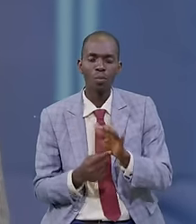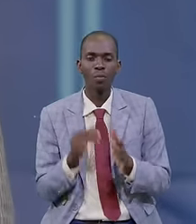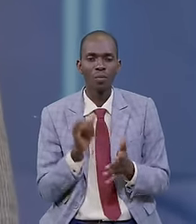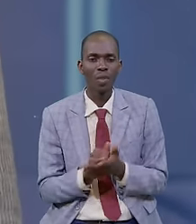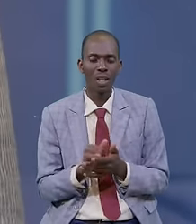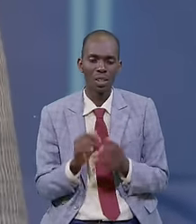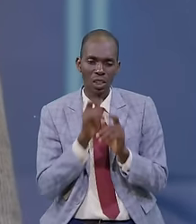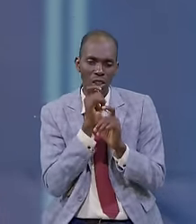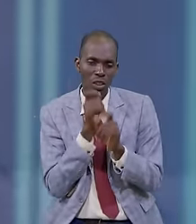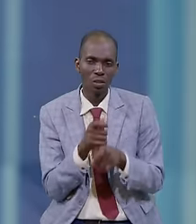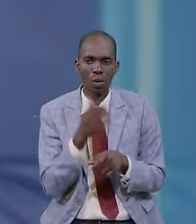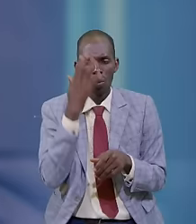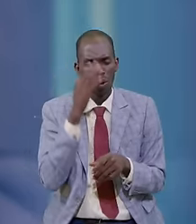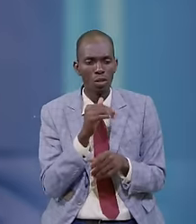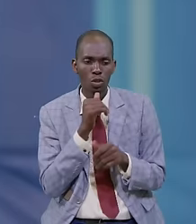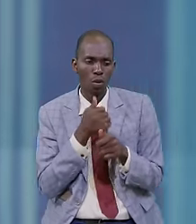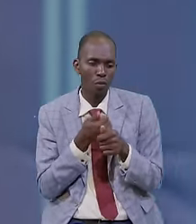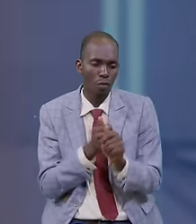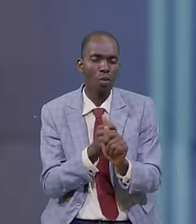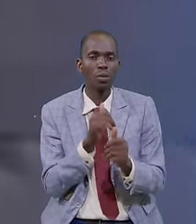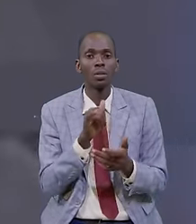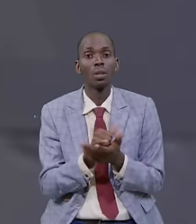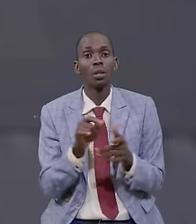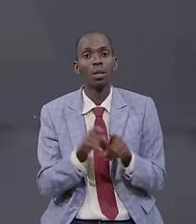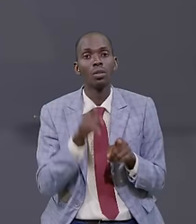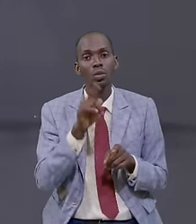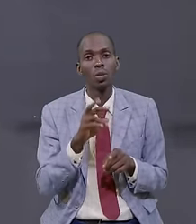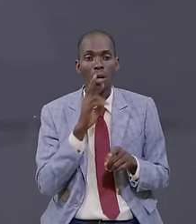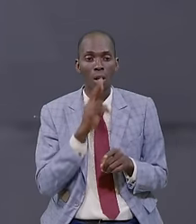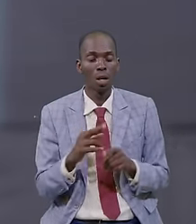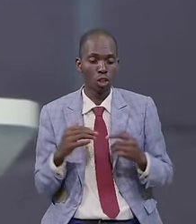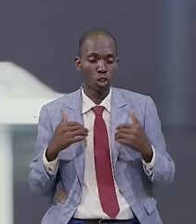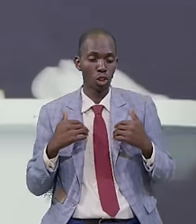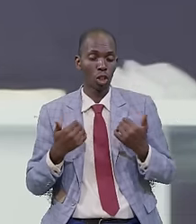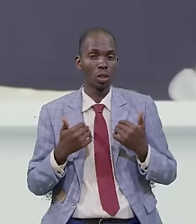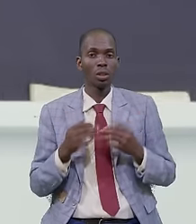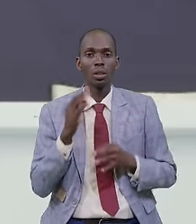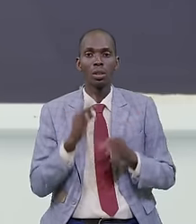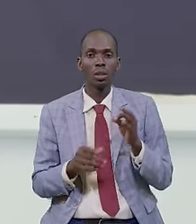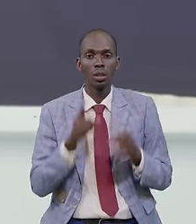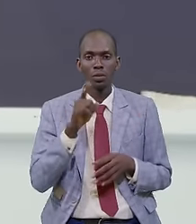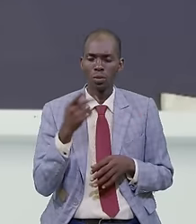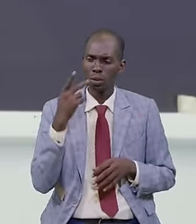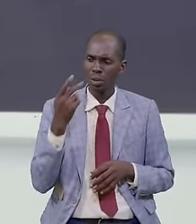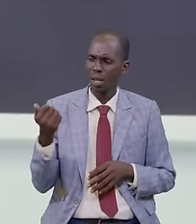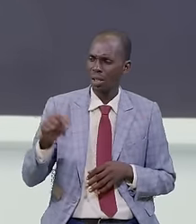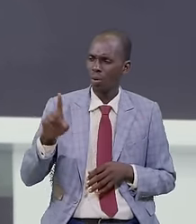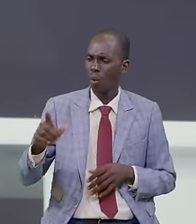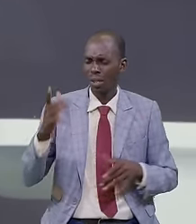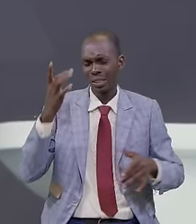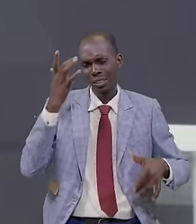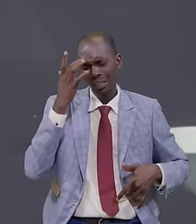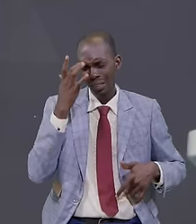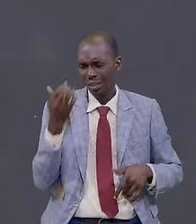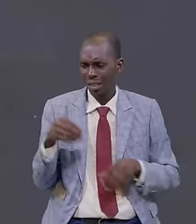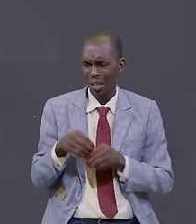follow through on that? As you were young, if you saw anybody sick in any way, it shows